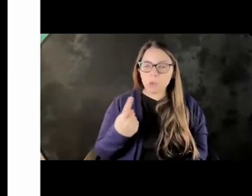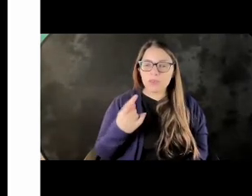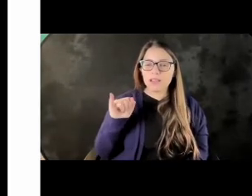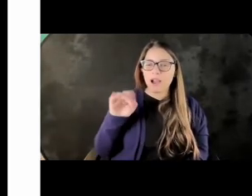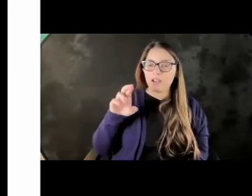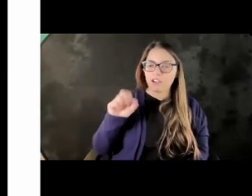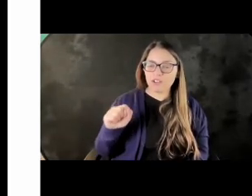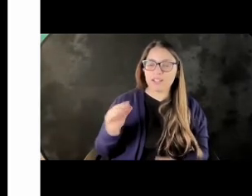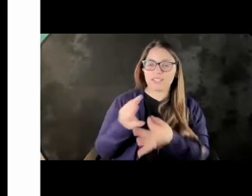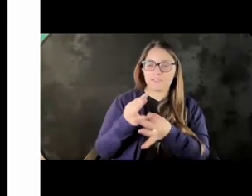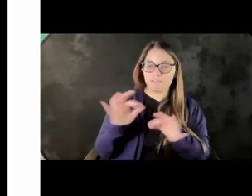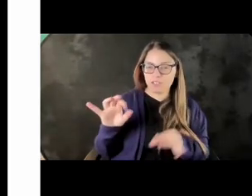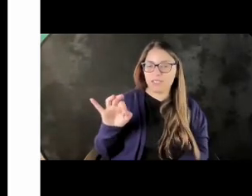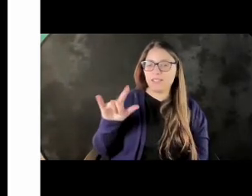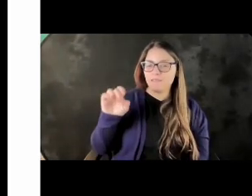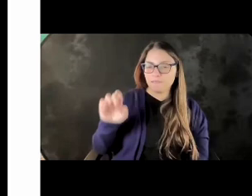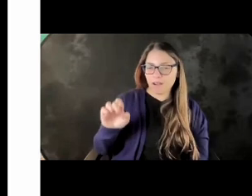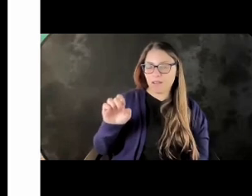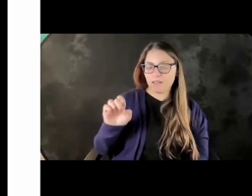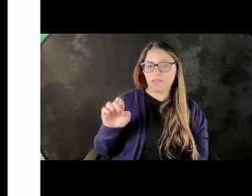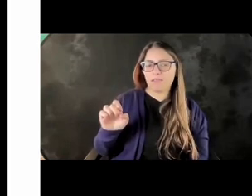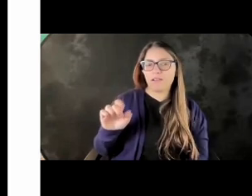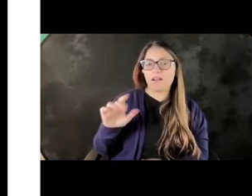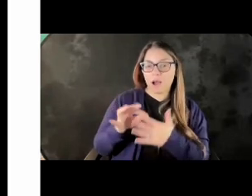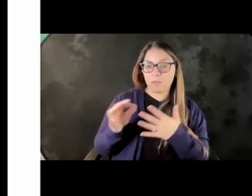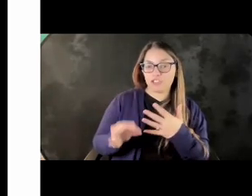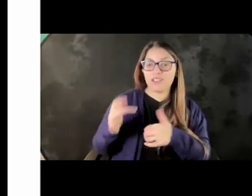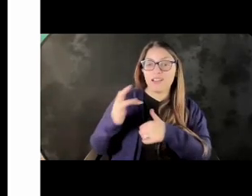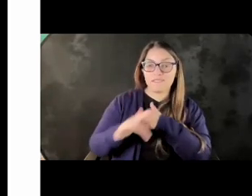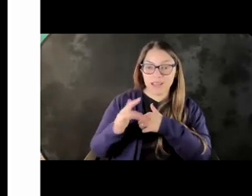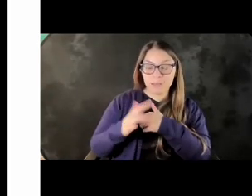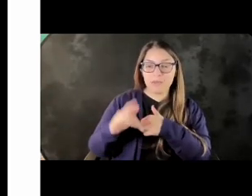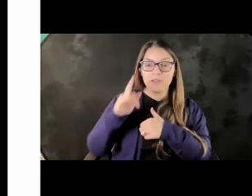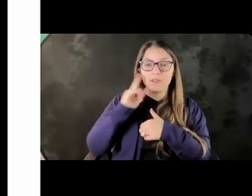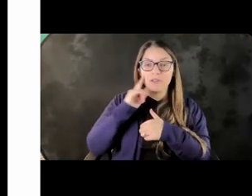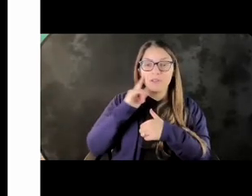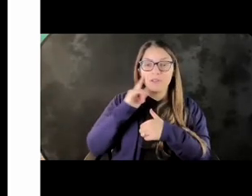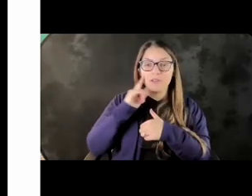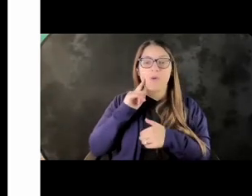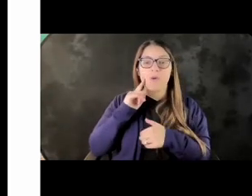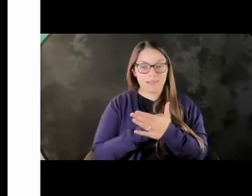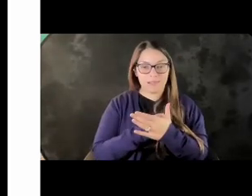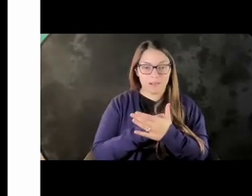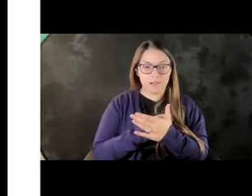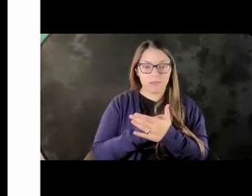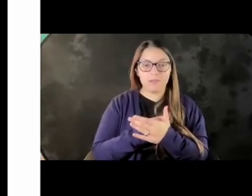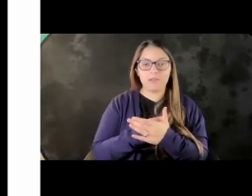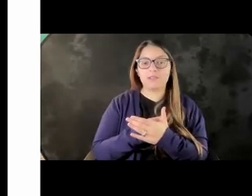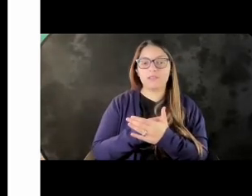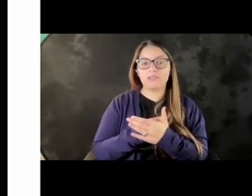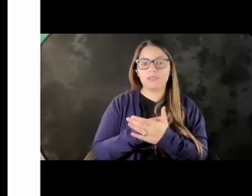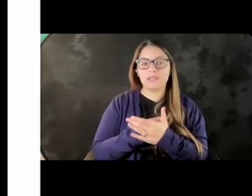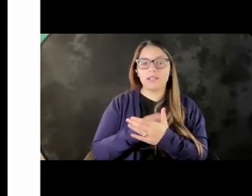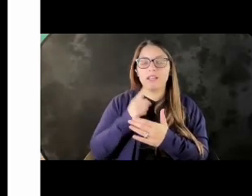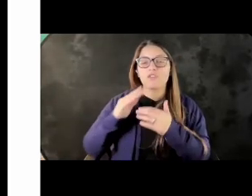file option available to taxpayers whose adjusted gross income is greater